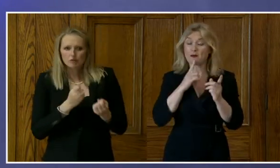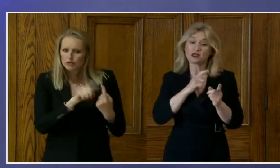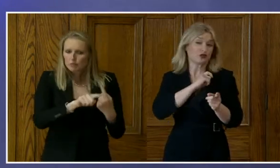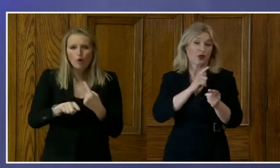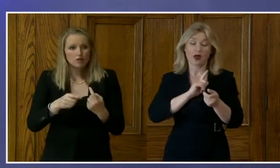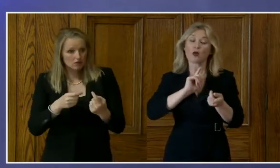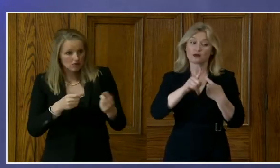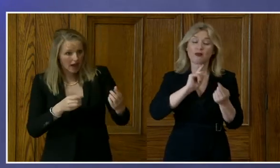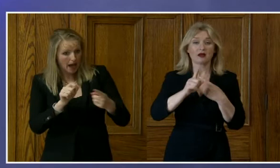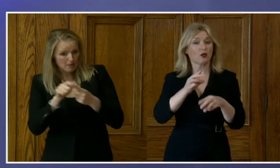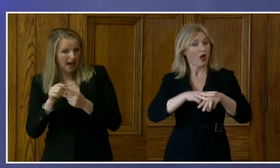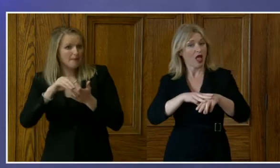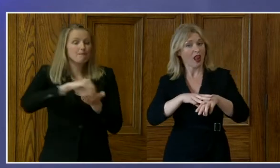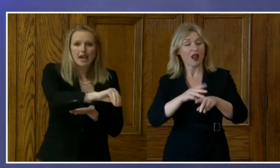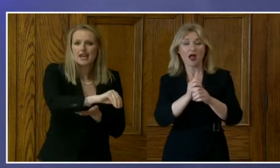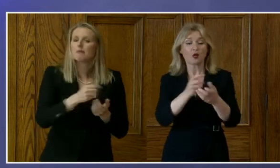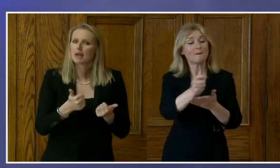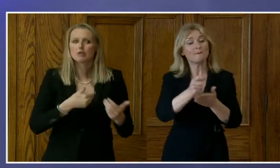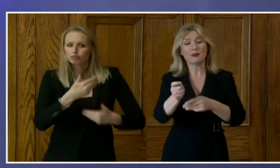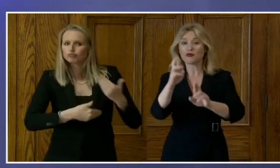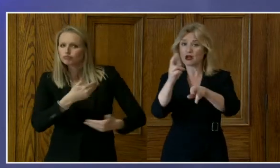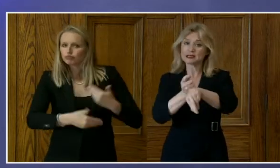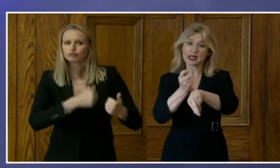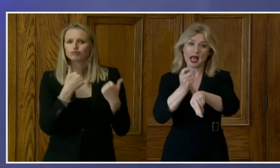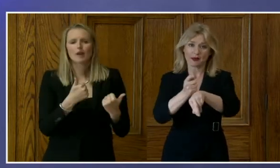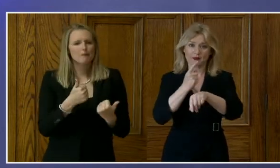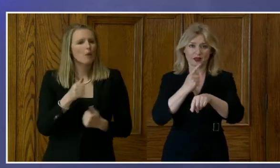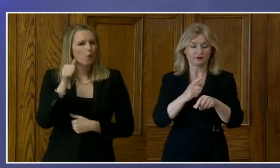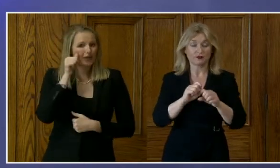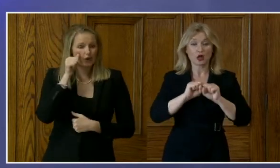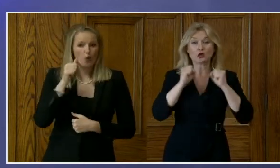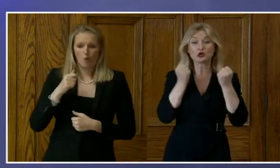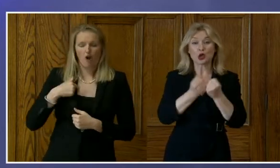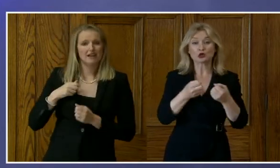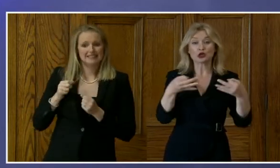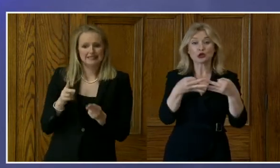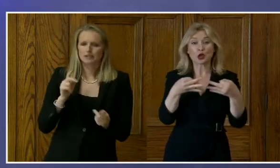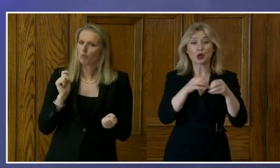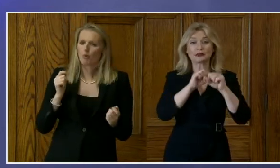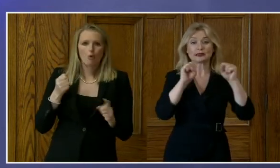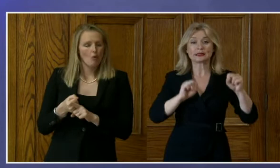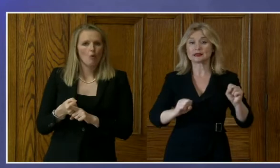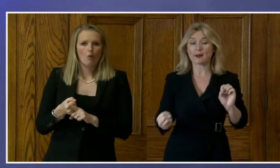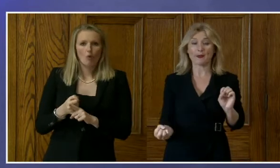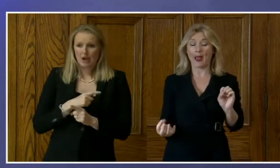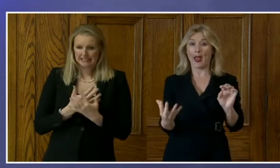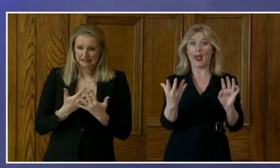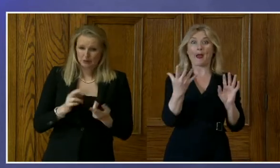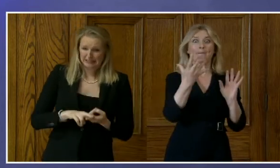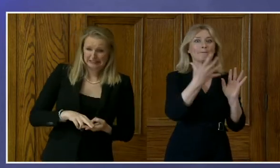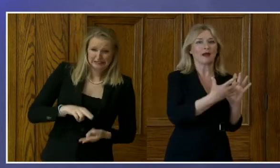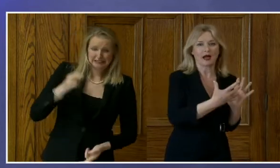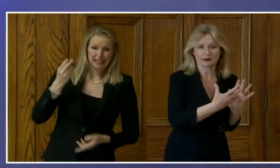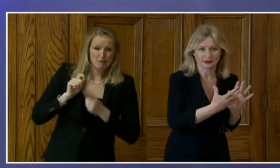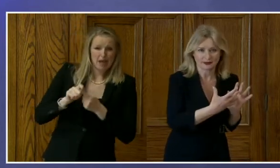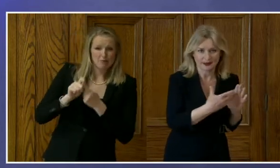on time. But there's no doubt that this has had a huge impact on the social security system, and obviously we'll continue to manage that as we try to